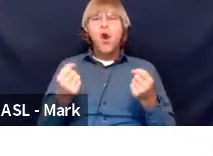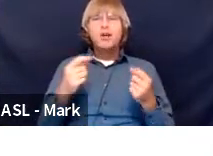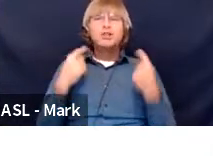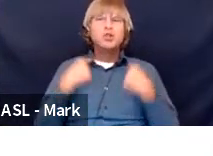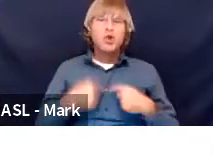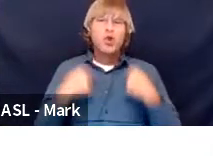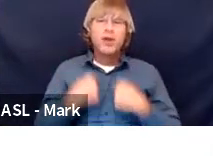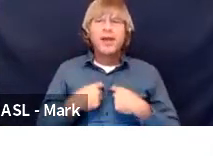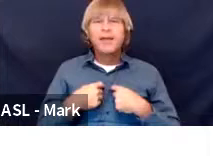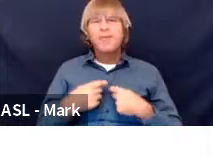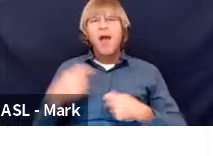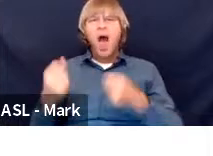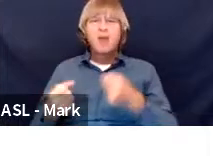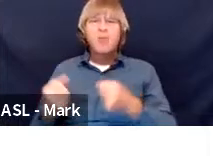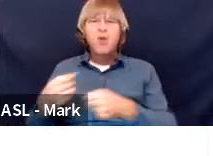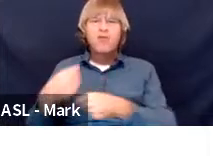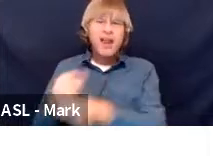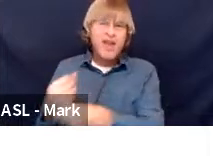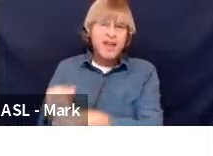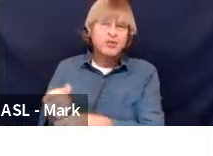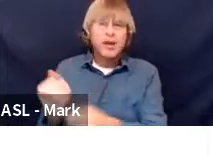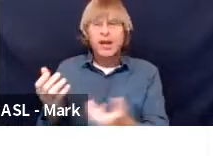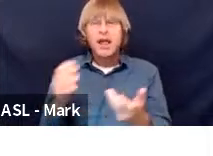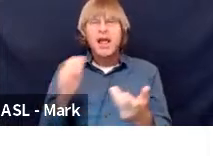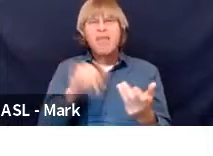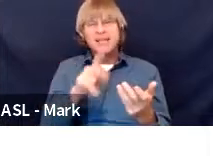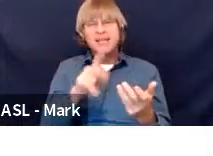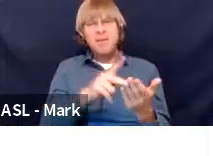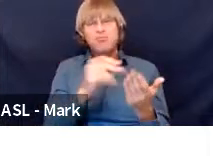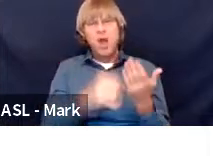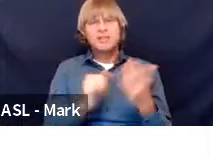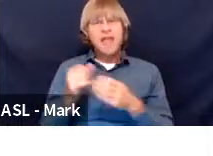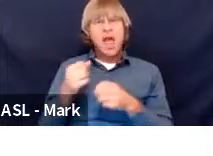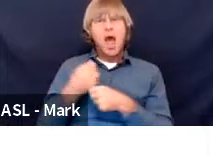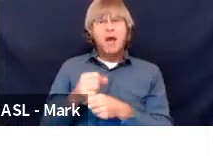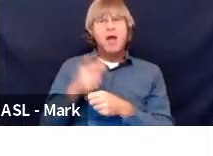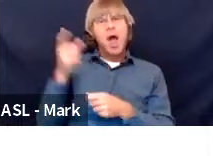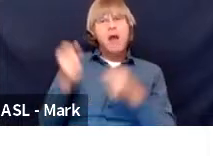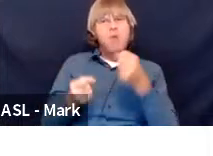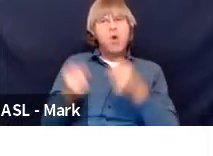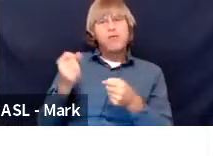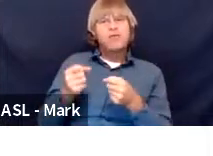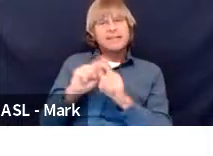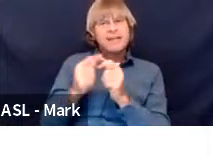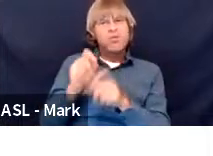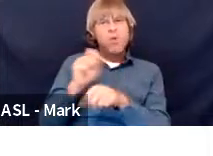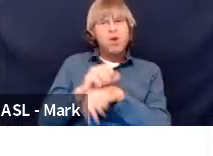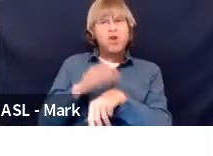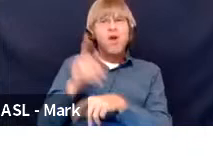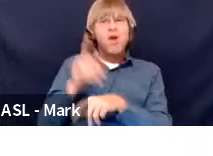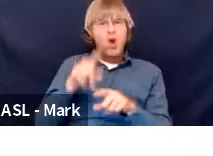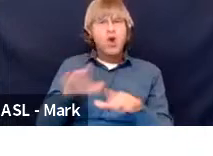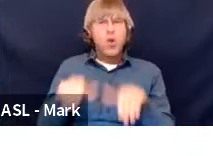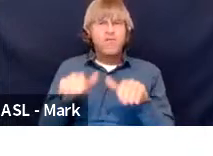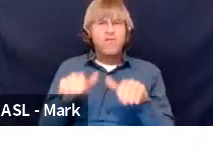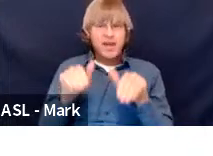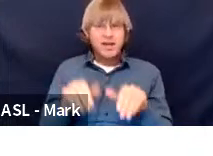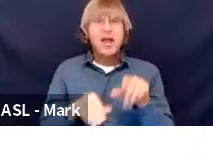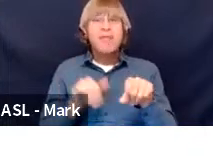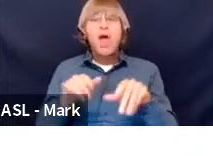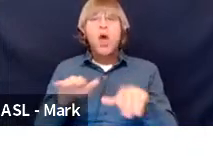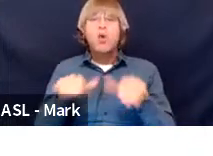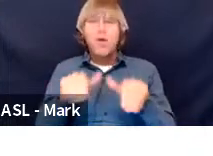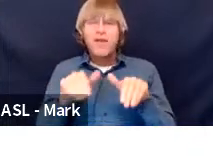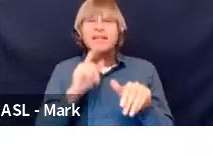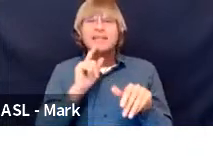jewelry, automotive manufacturing. This is a project our automotive team up in Detroit worked on for Corvette. And the requirements were, once